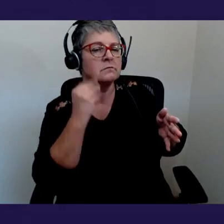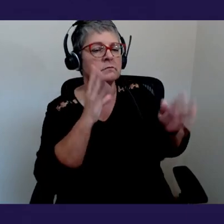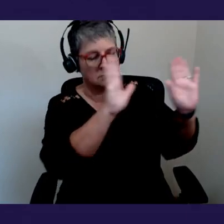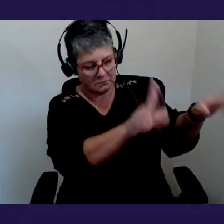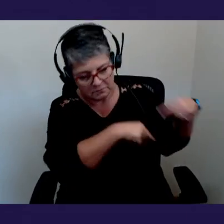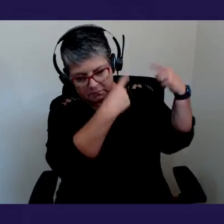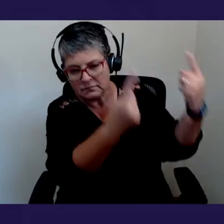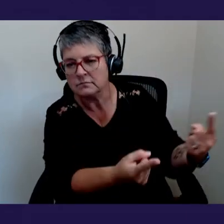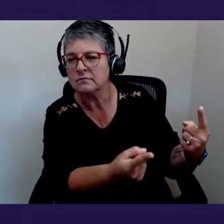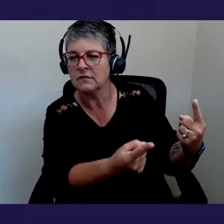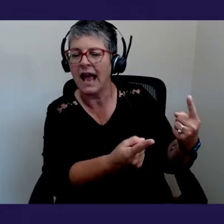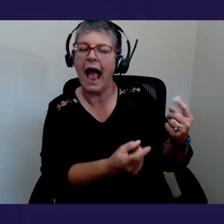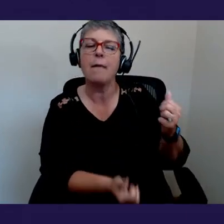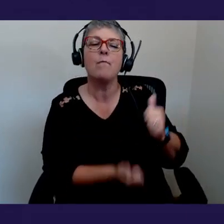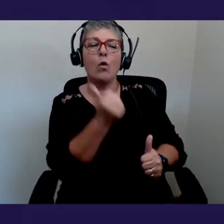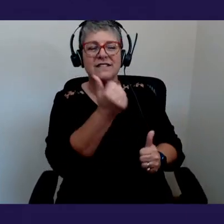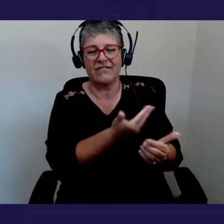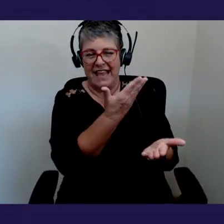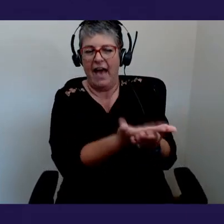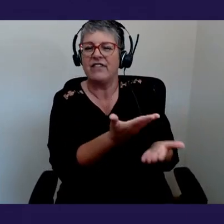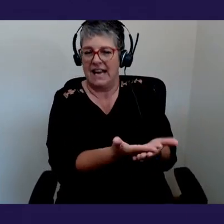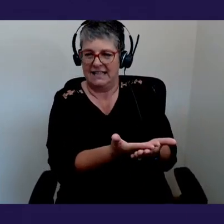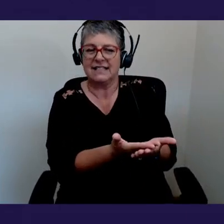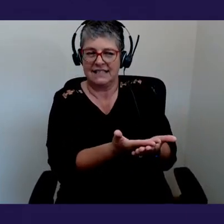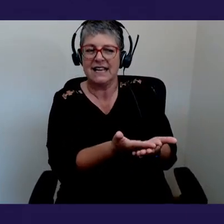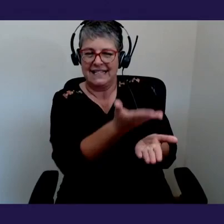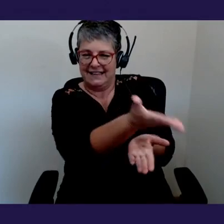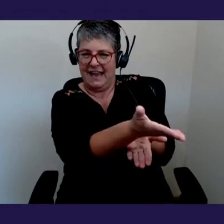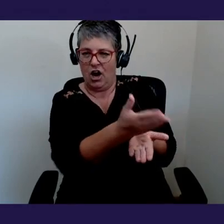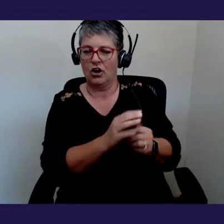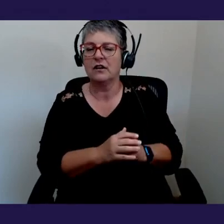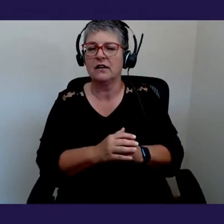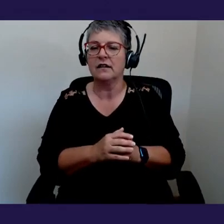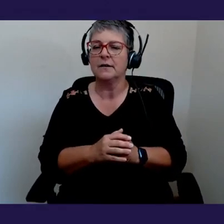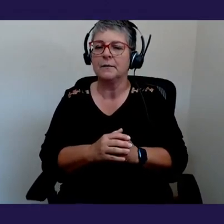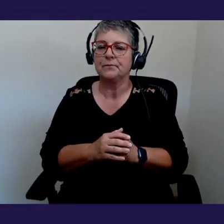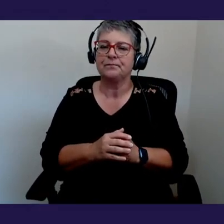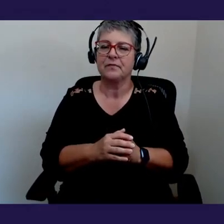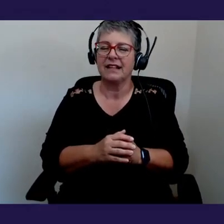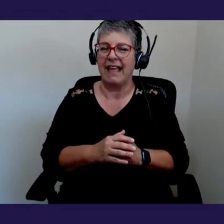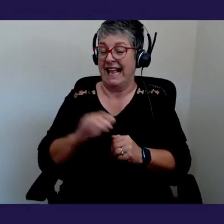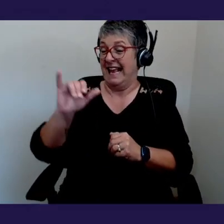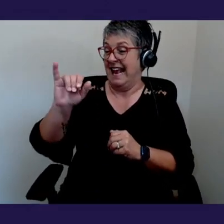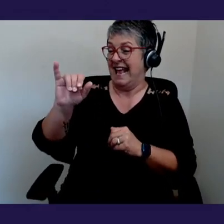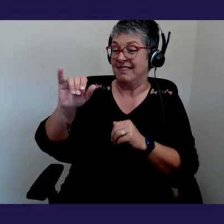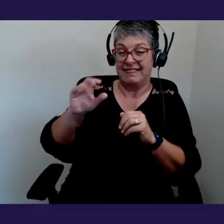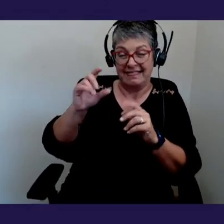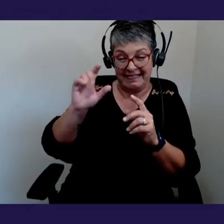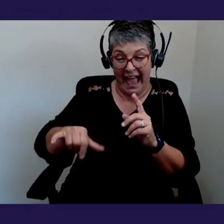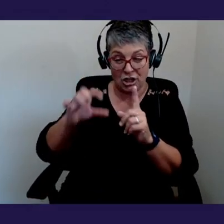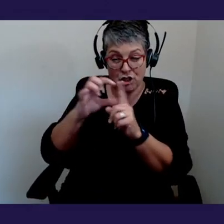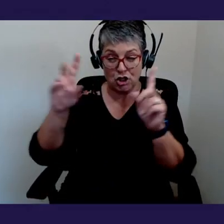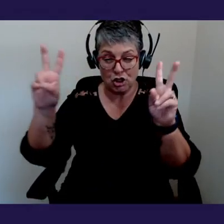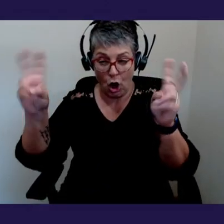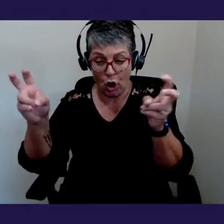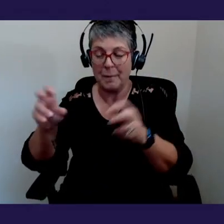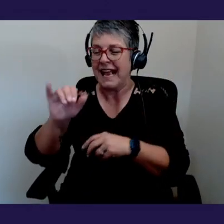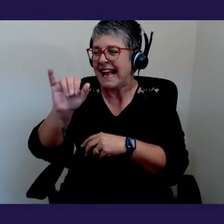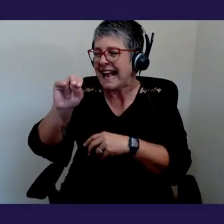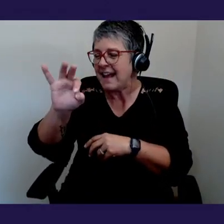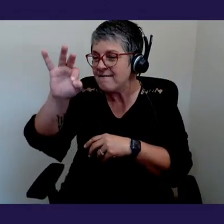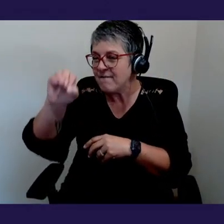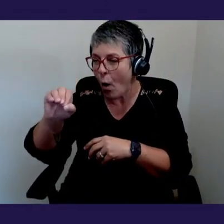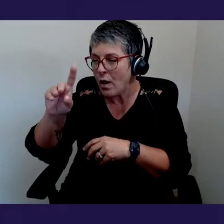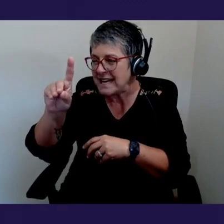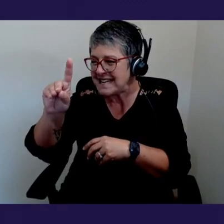evidence around it. Though there might be scant evidence for what an infodemic means, there are libraries